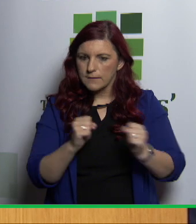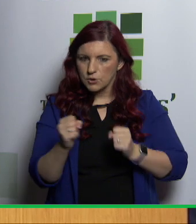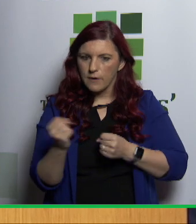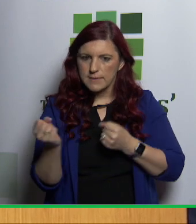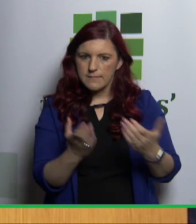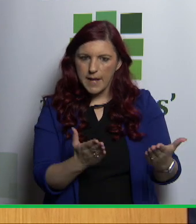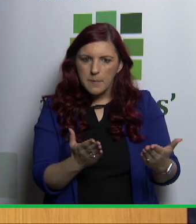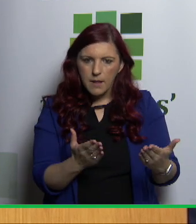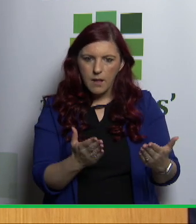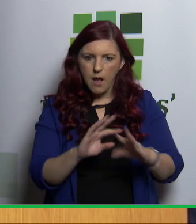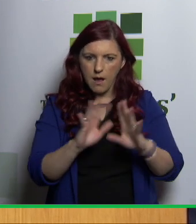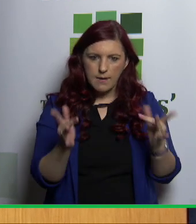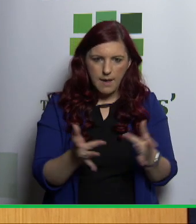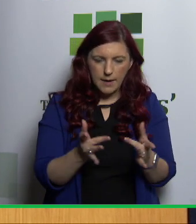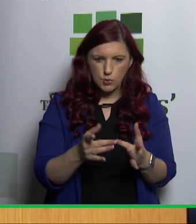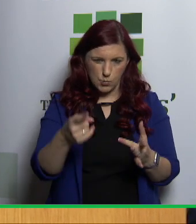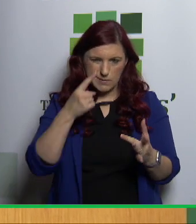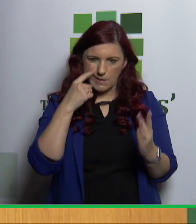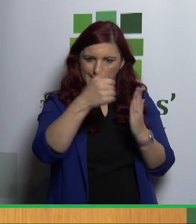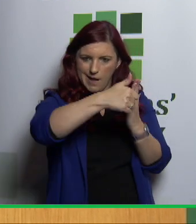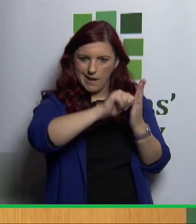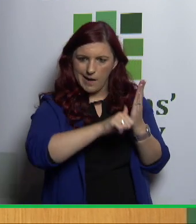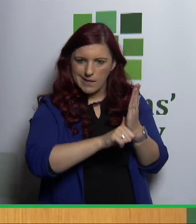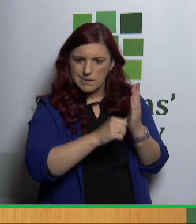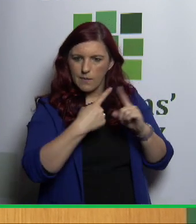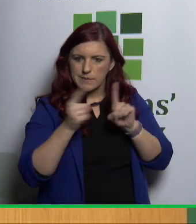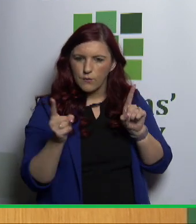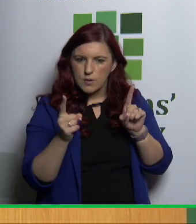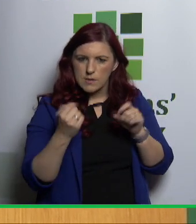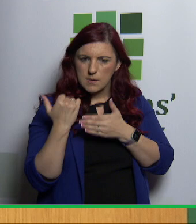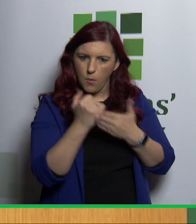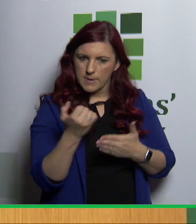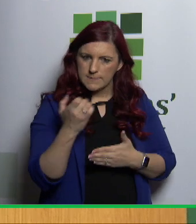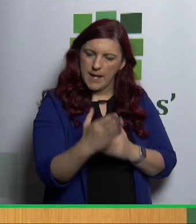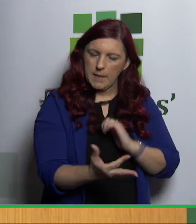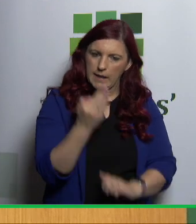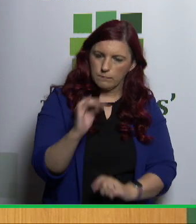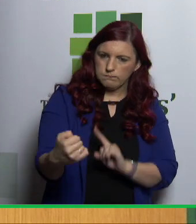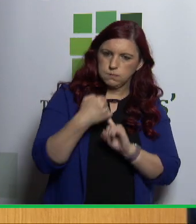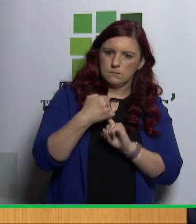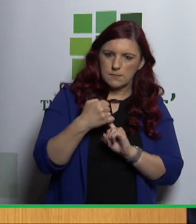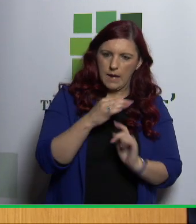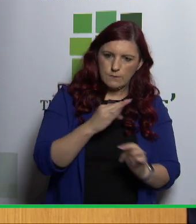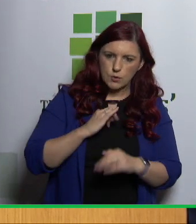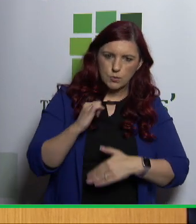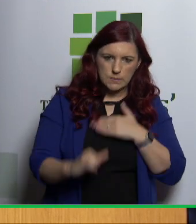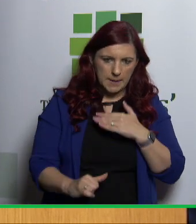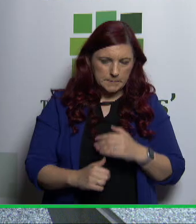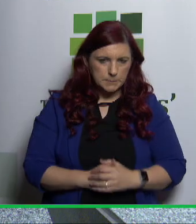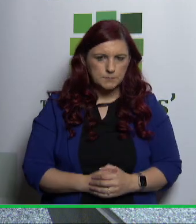Citizens' Assembly online, there's reference points there for various organisations who can provide support if people are not feeling too